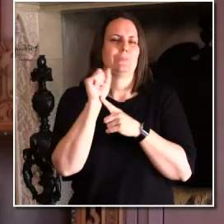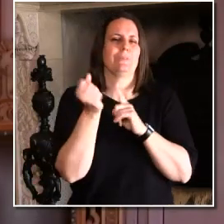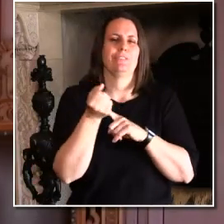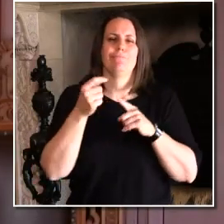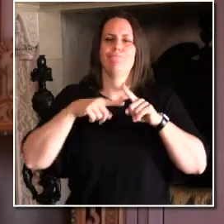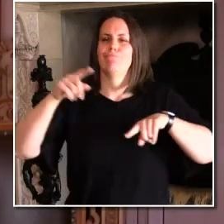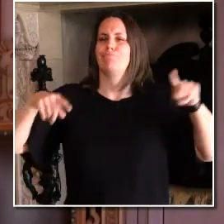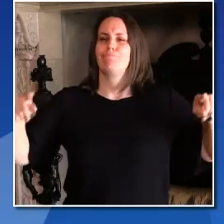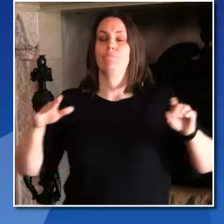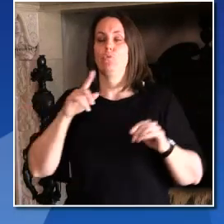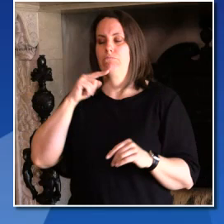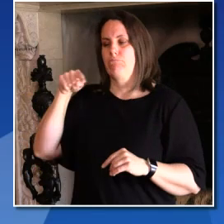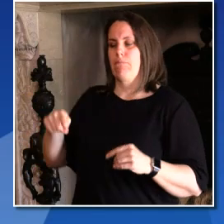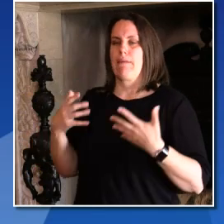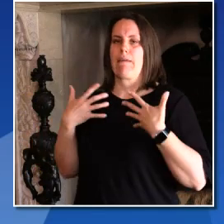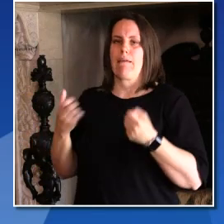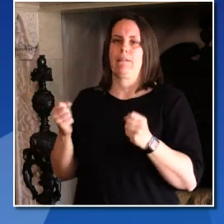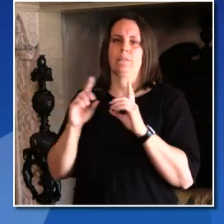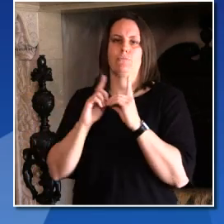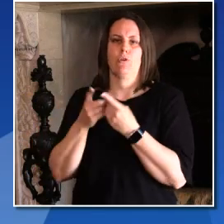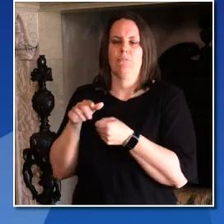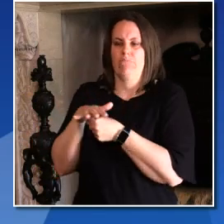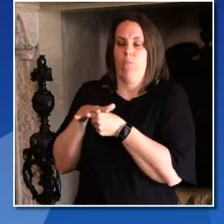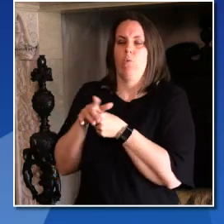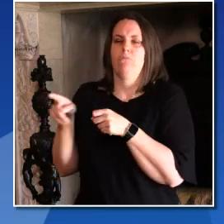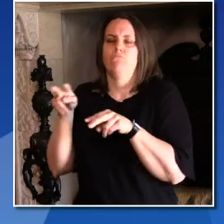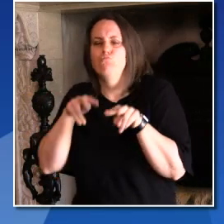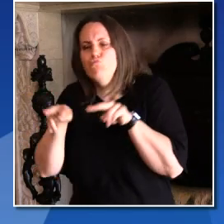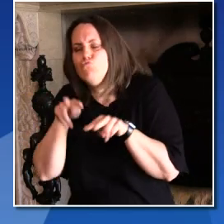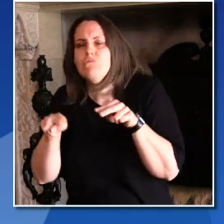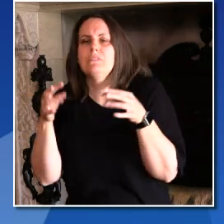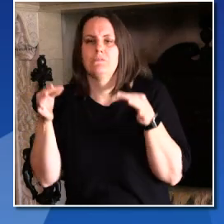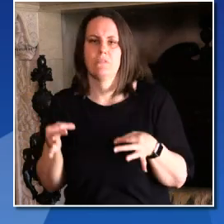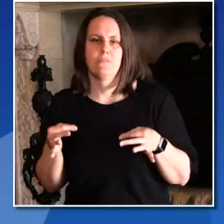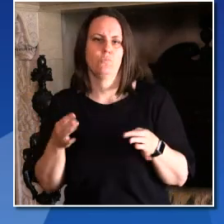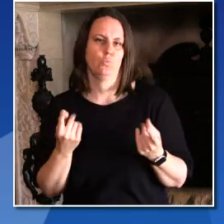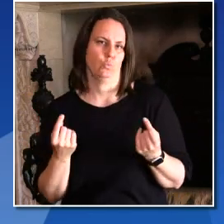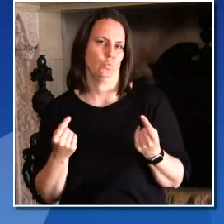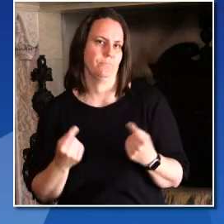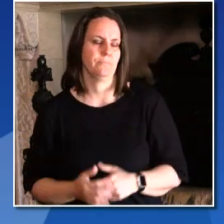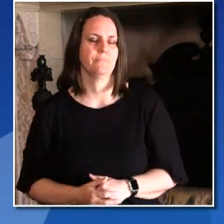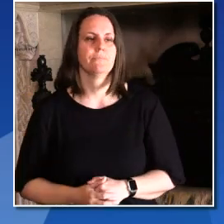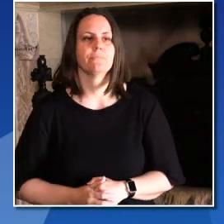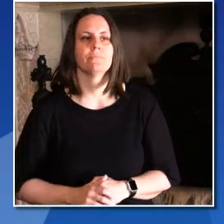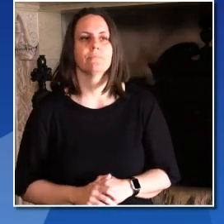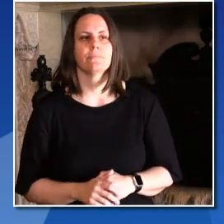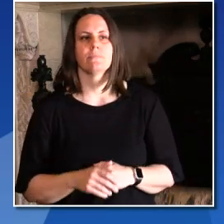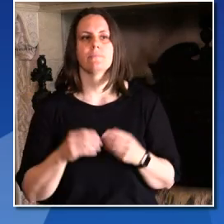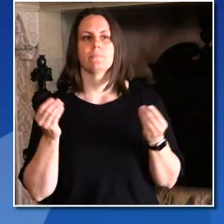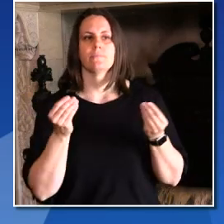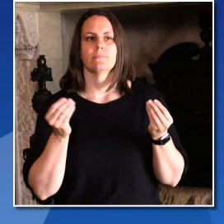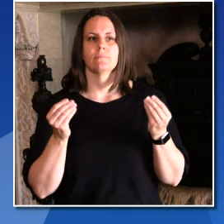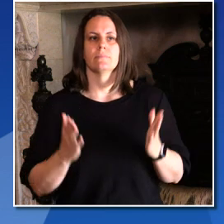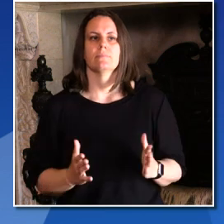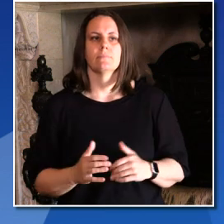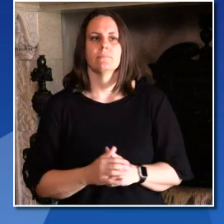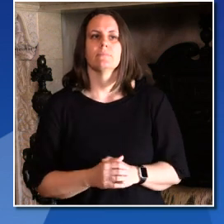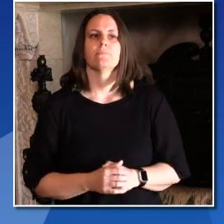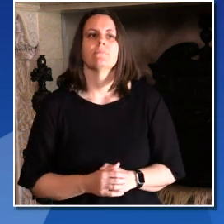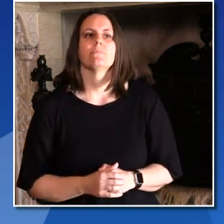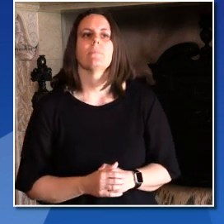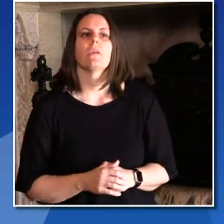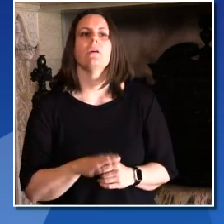close. All right, and we're watching these questions come in, and I want to remind our viewers that we have experts here talking about contact tracing and